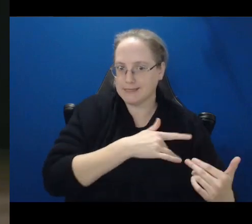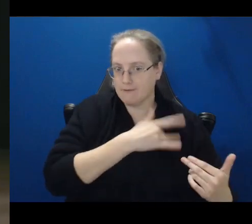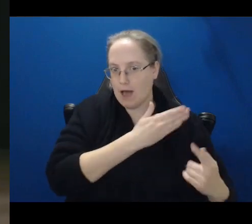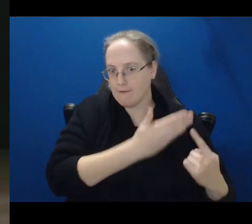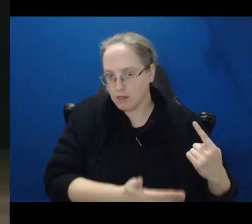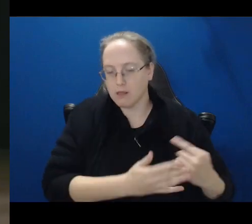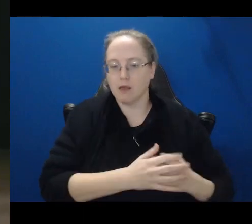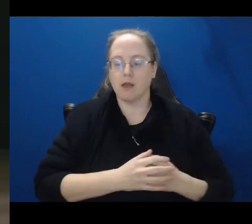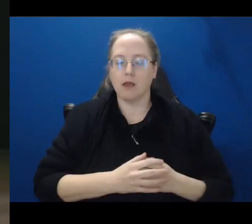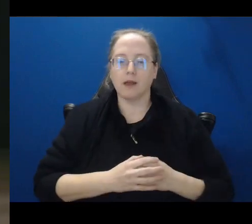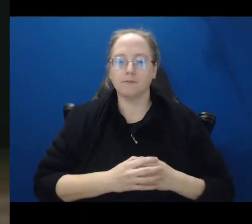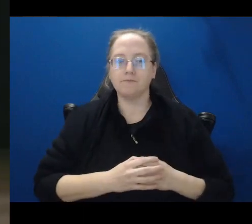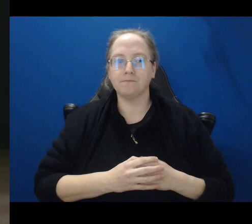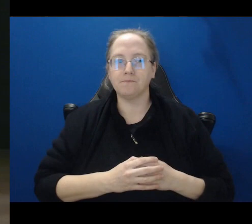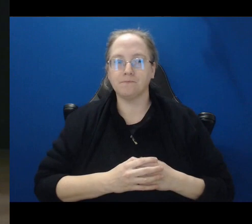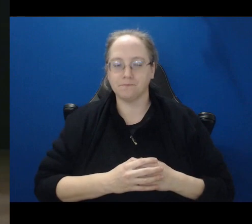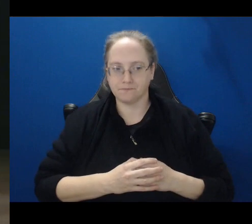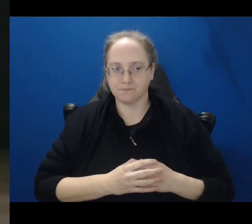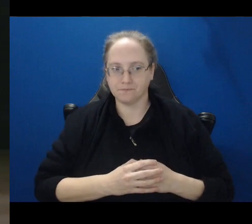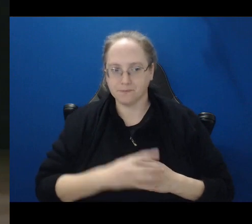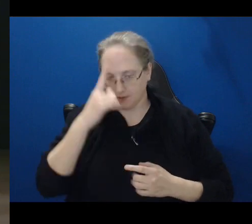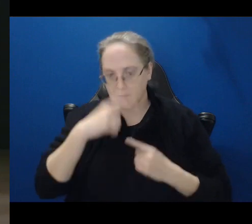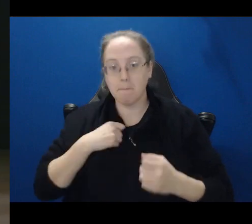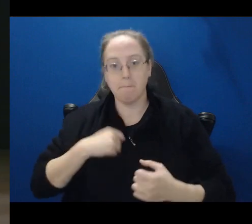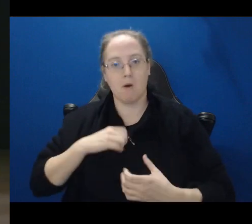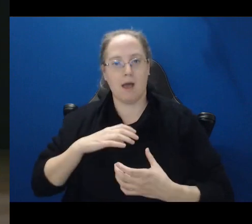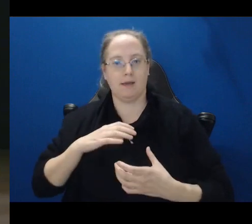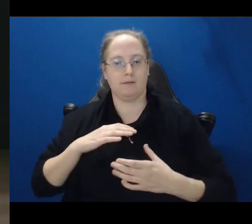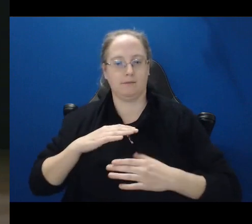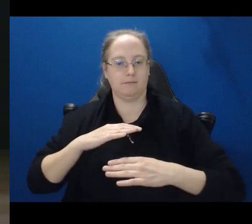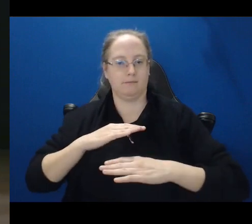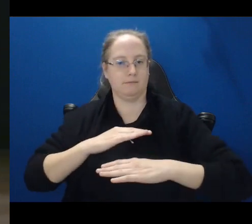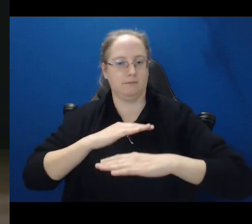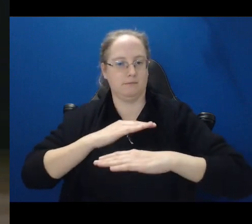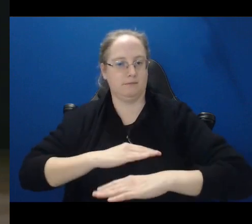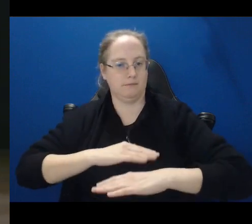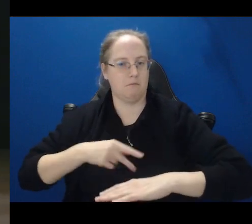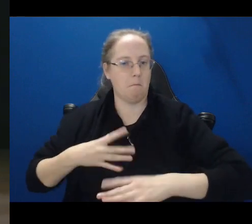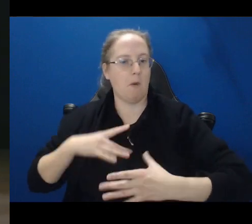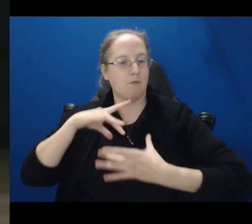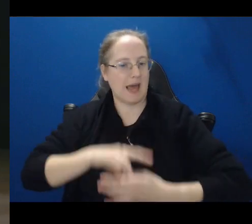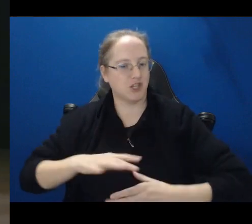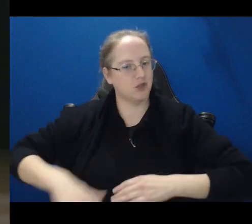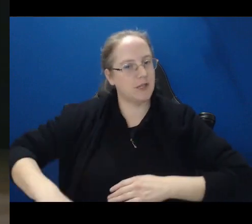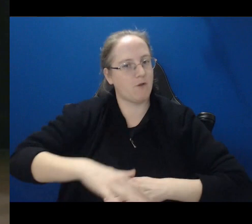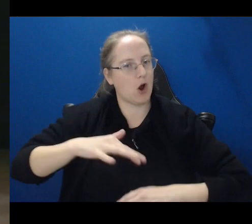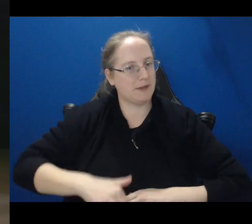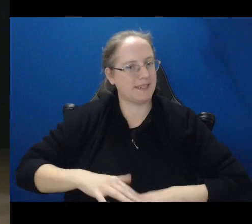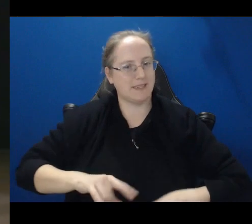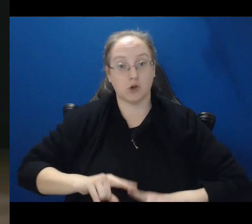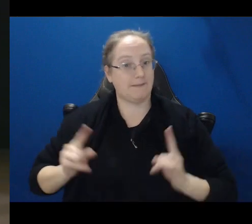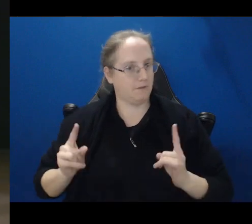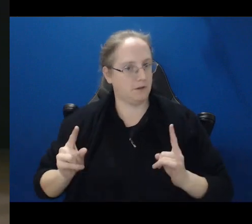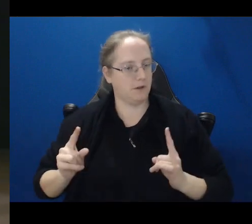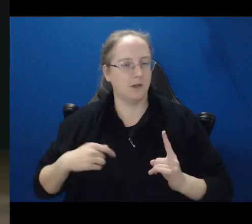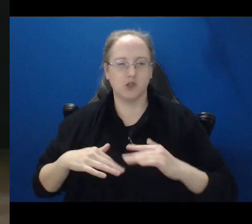my relation to this place is so different and so shallow. Like my parents